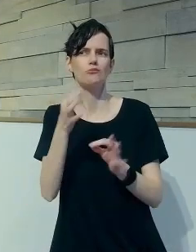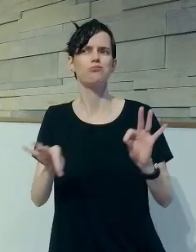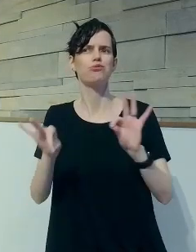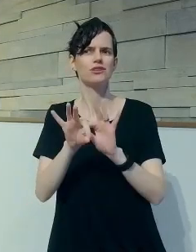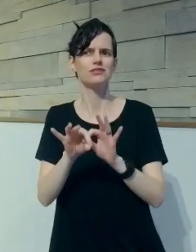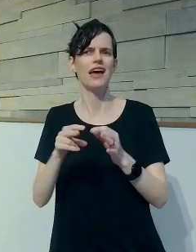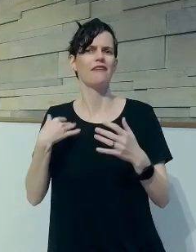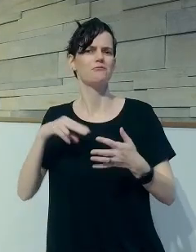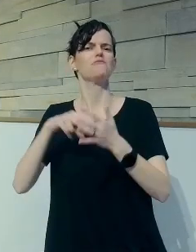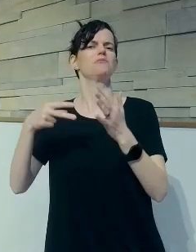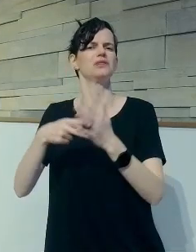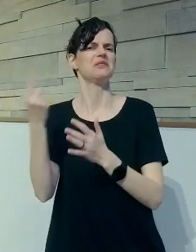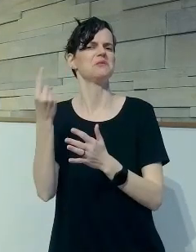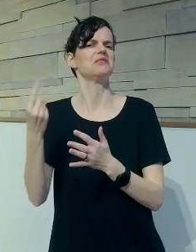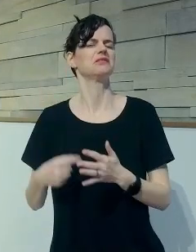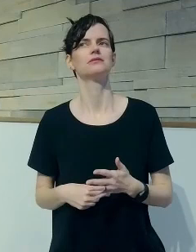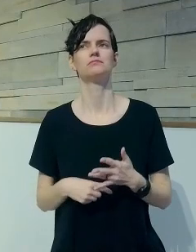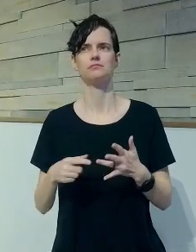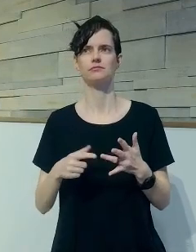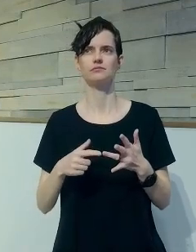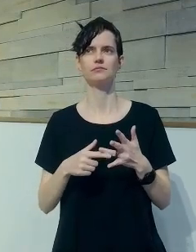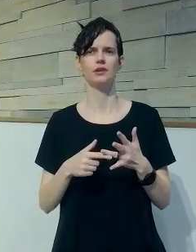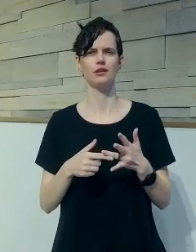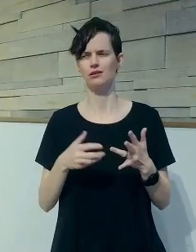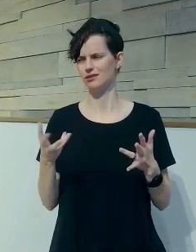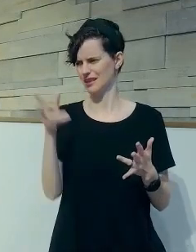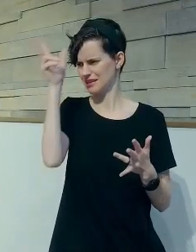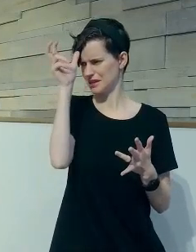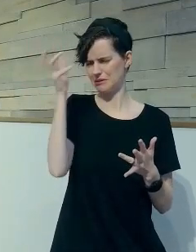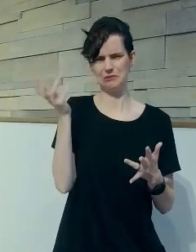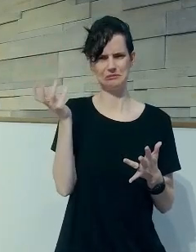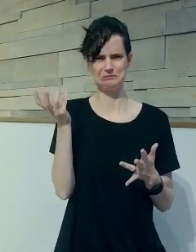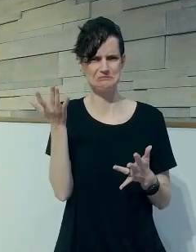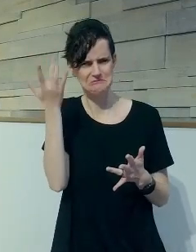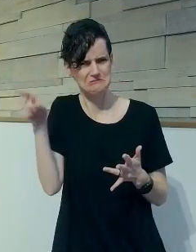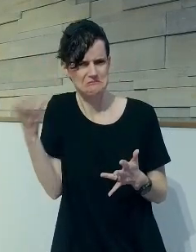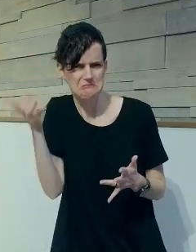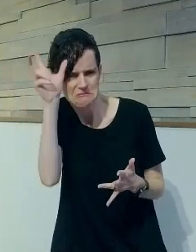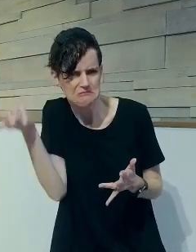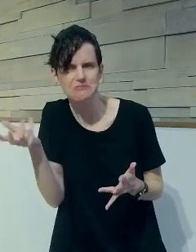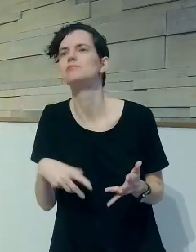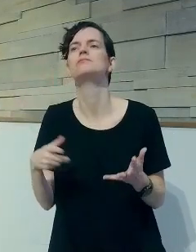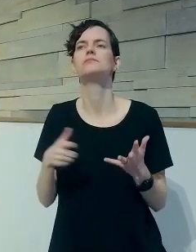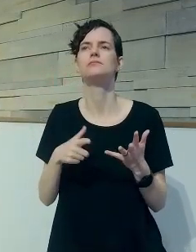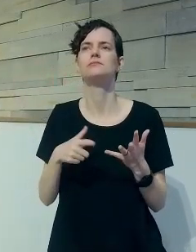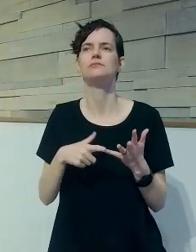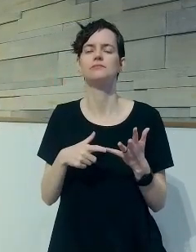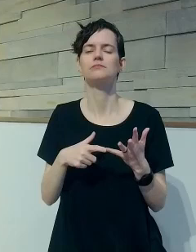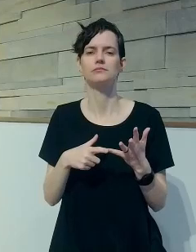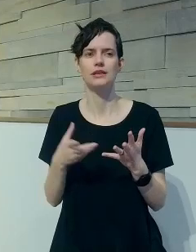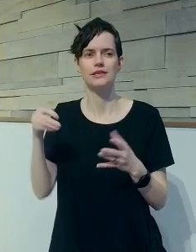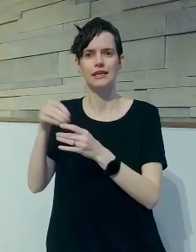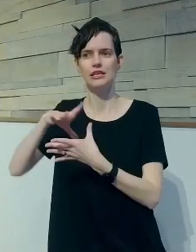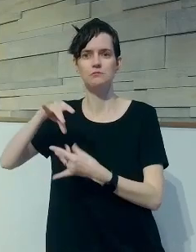mean something. We want life to mean something. And then after that, what's with Satan? What's Satan got to do with anything, right? And then Satan's in the